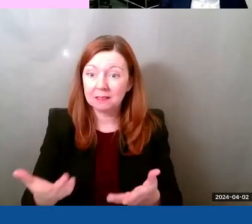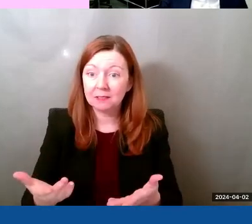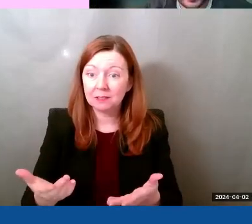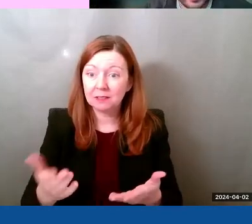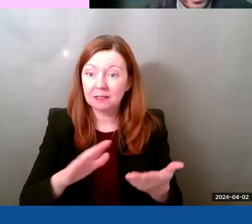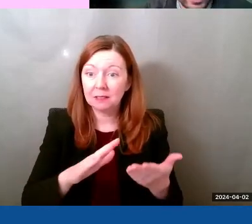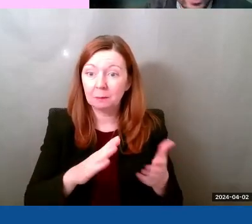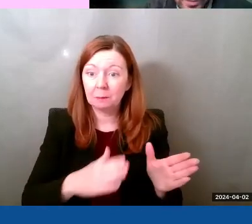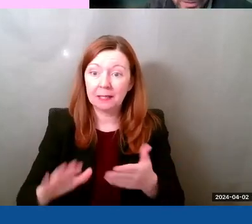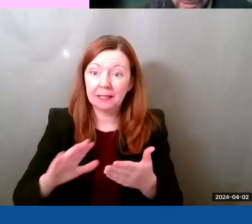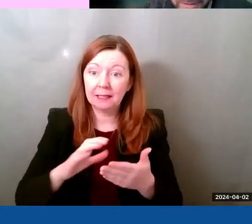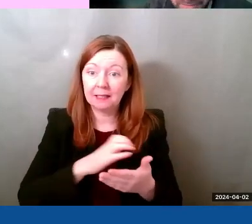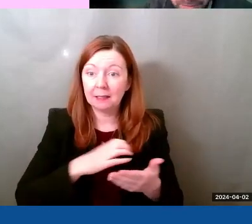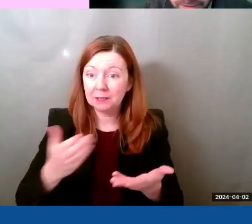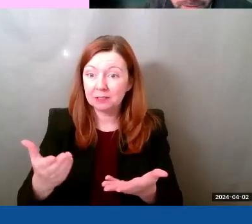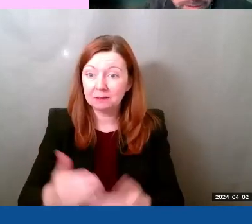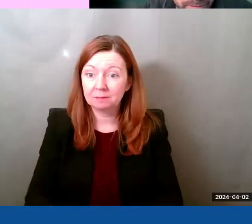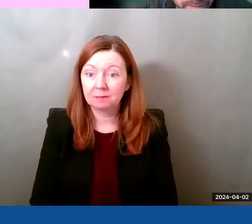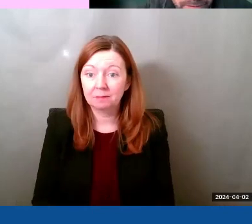commission?